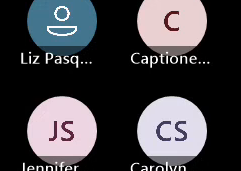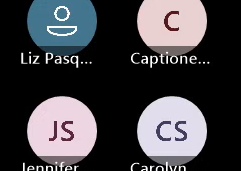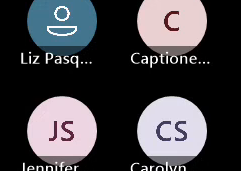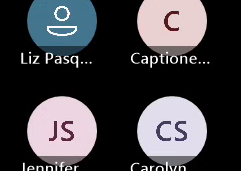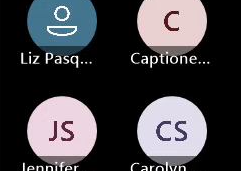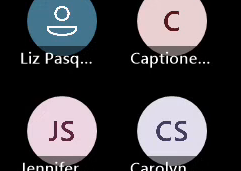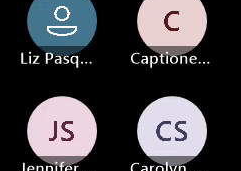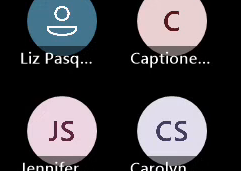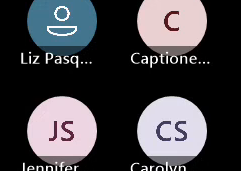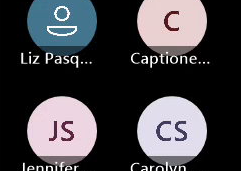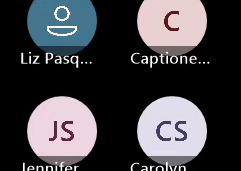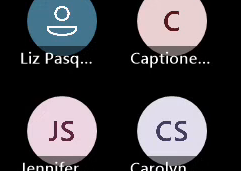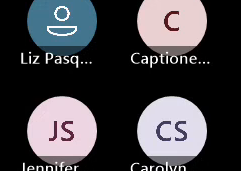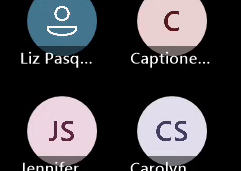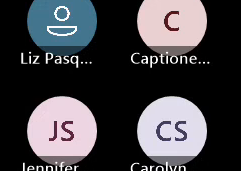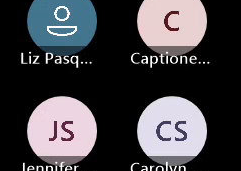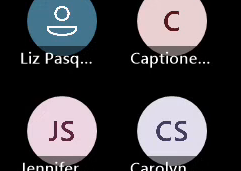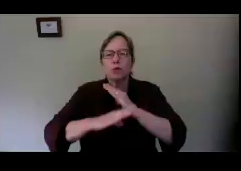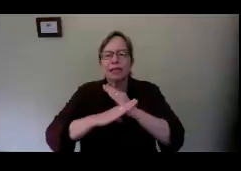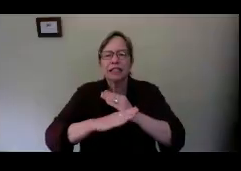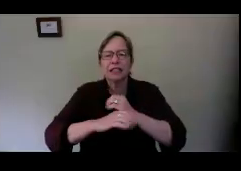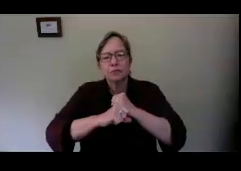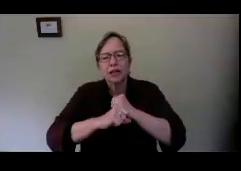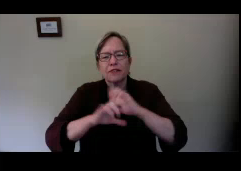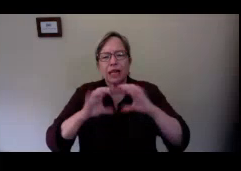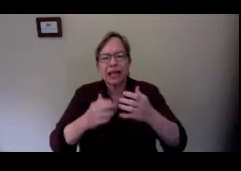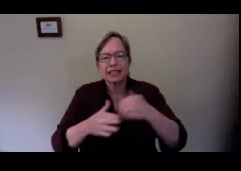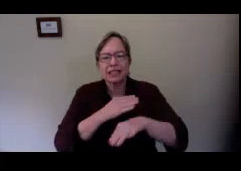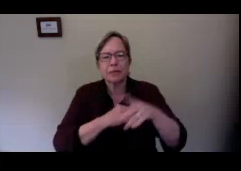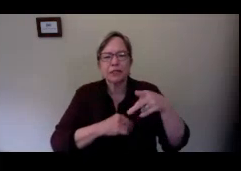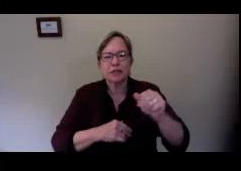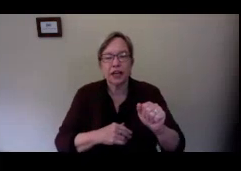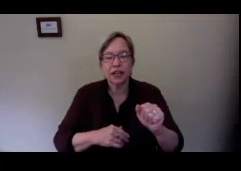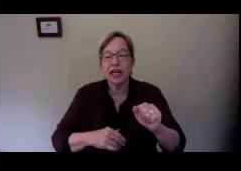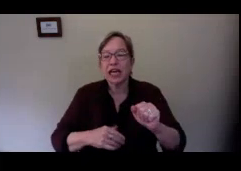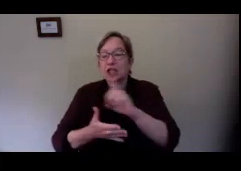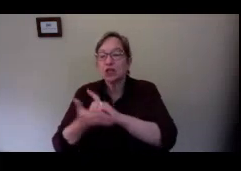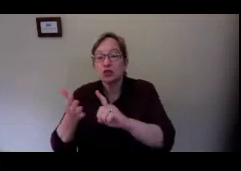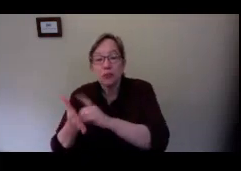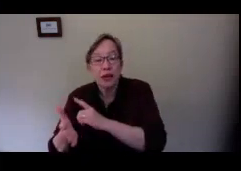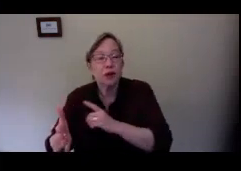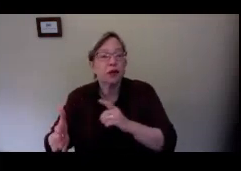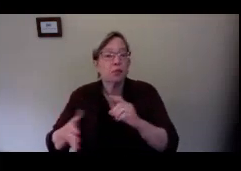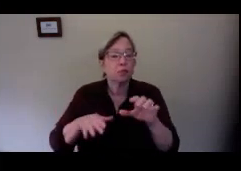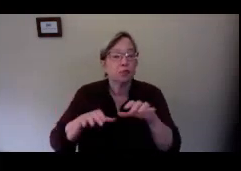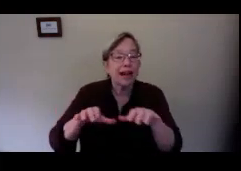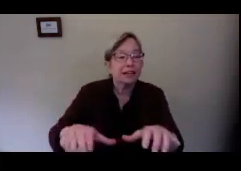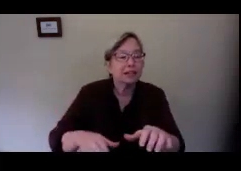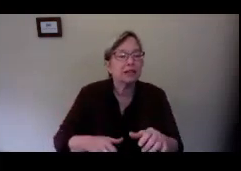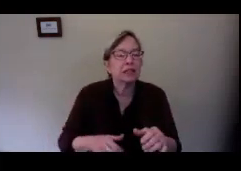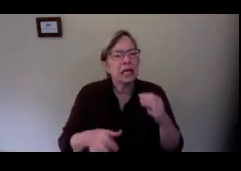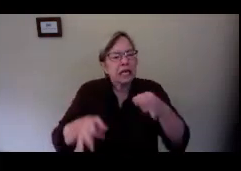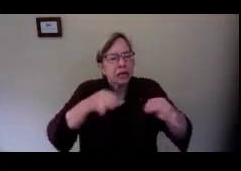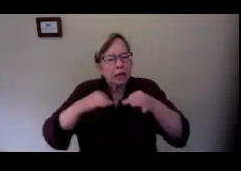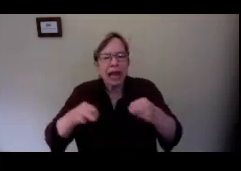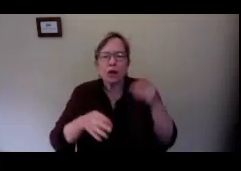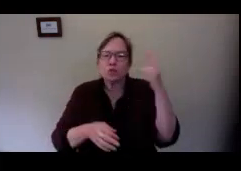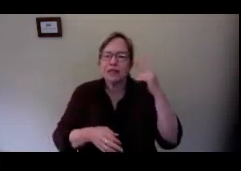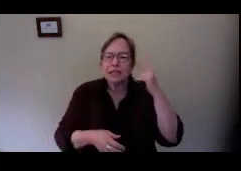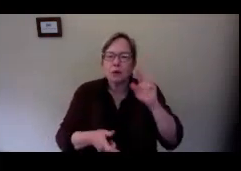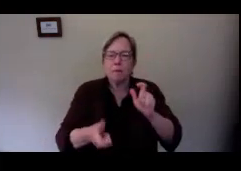in Pennsylvania, and discriminatory practices, explain reasonable accommodations and modifications for individuals